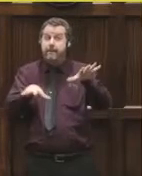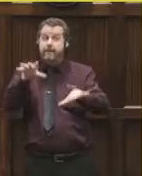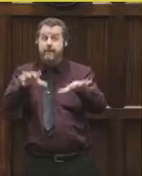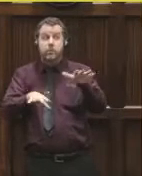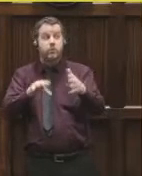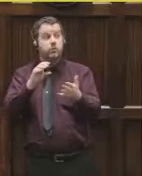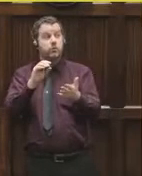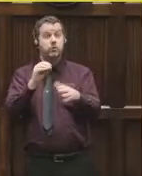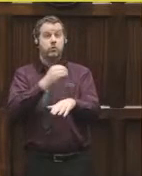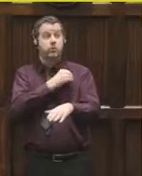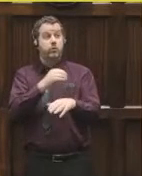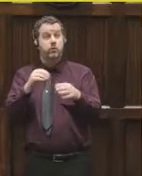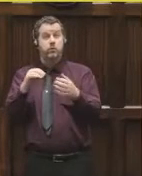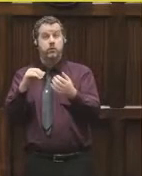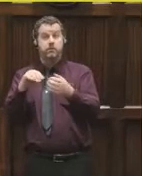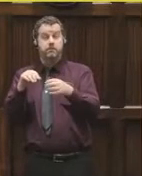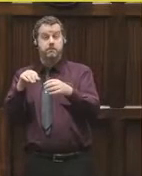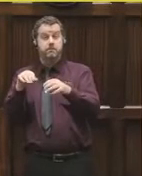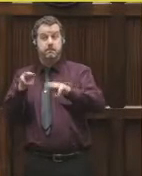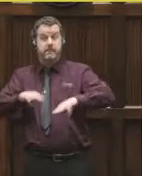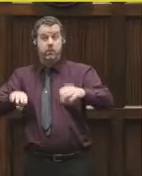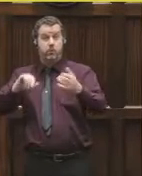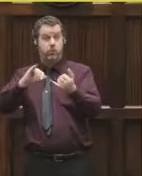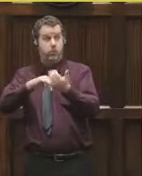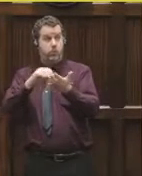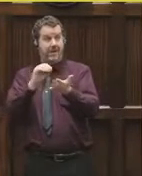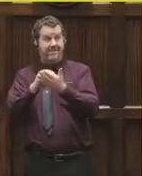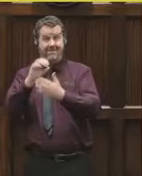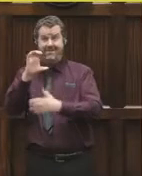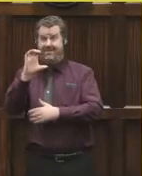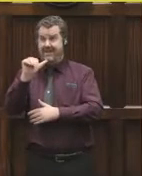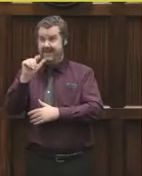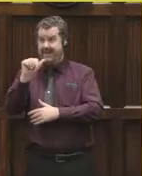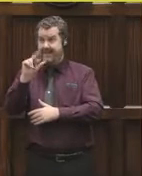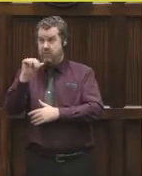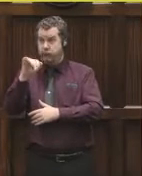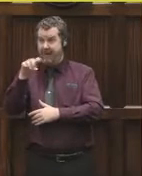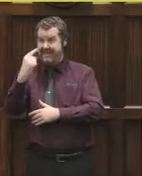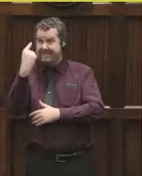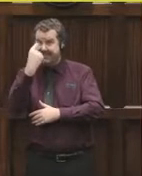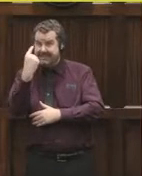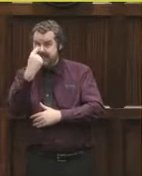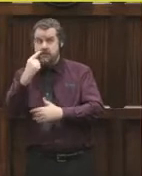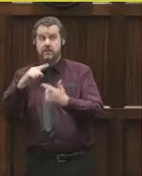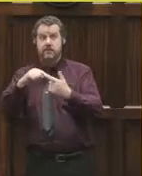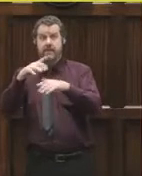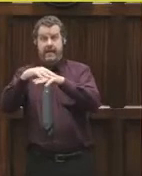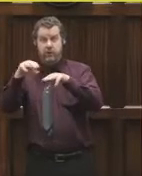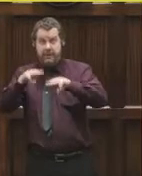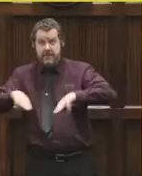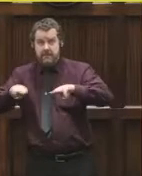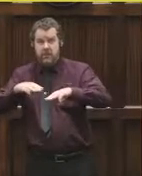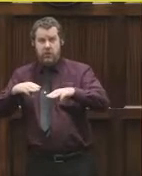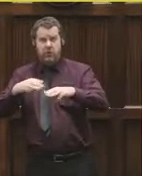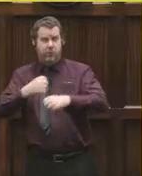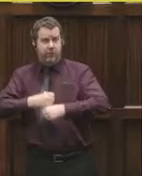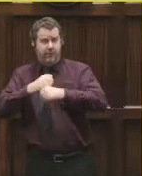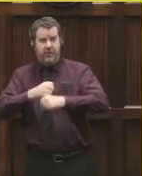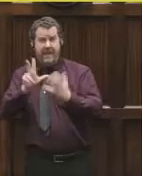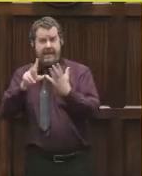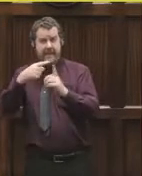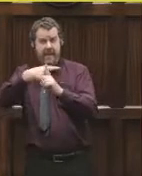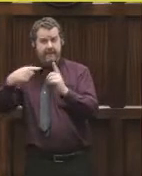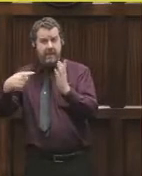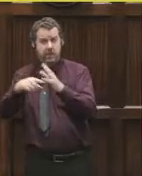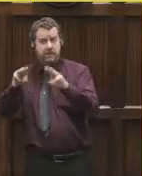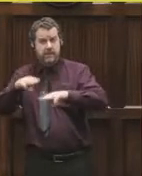cataracts and who are elderly people mainly, and are suffering, 8,500 people, and have